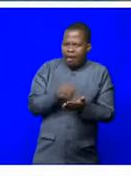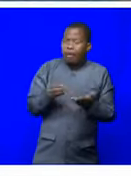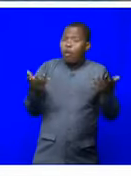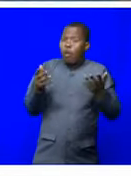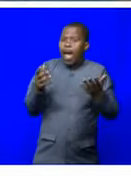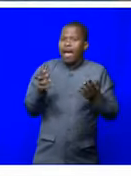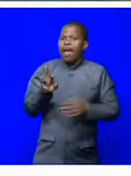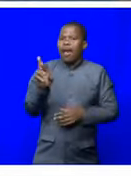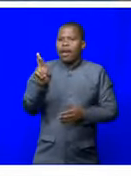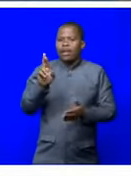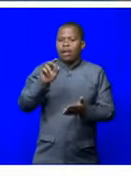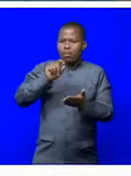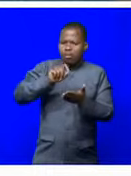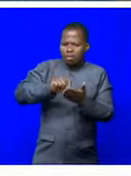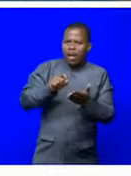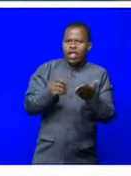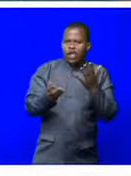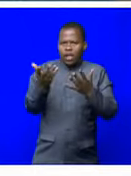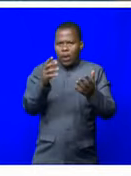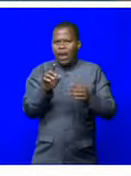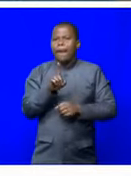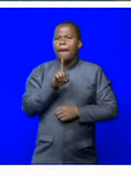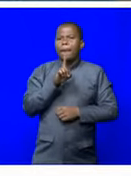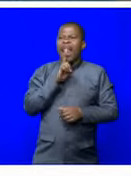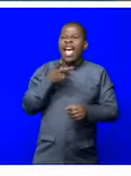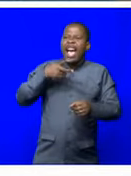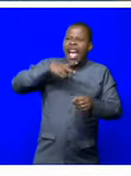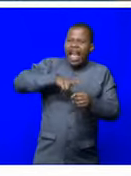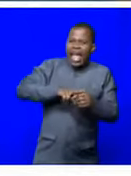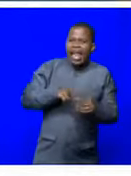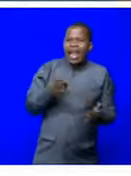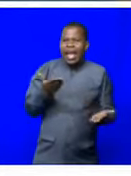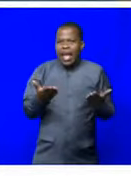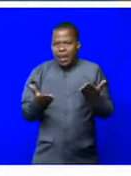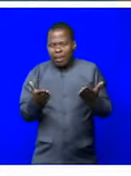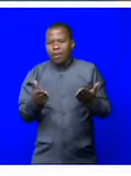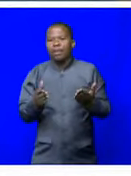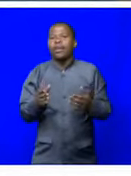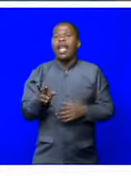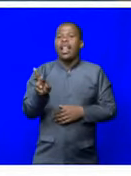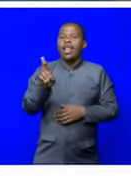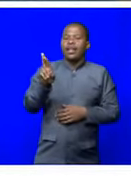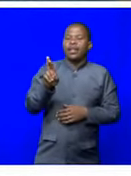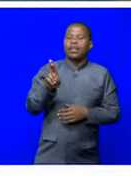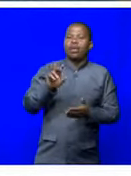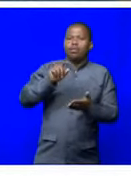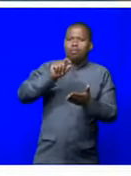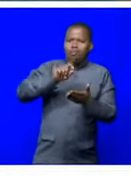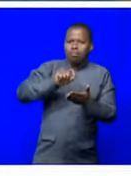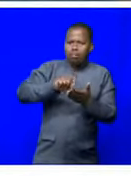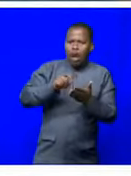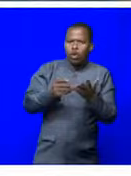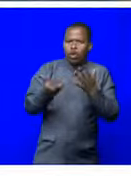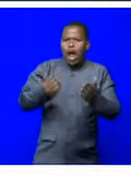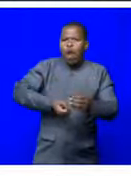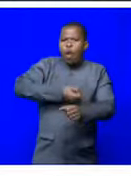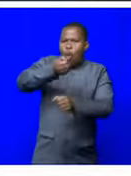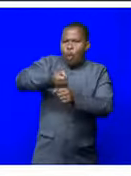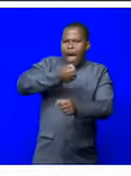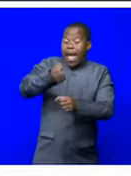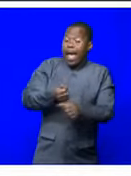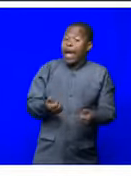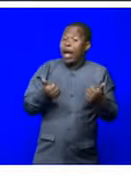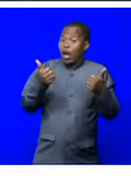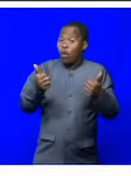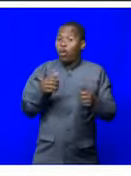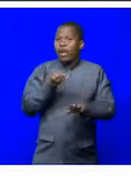bese kwenta ngazuthi kubukeka ngazuthi leshiselo kuyona ngazuthi isebenta kangcono kunaletinye tigodi elibonjeni